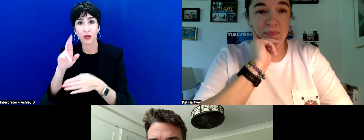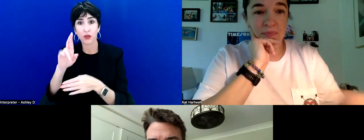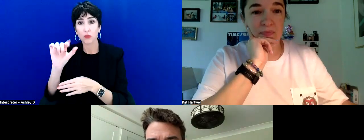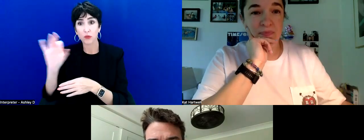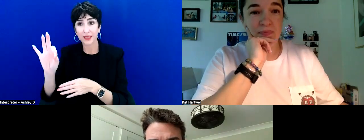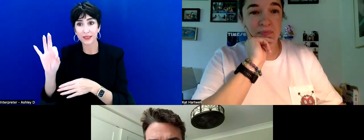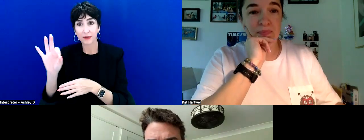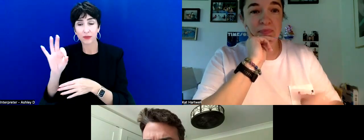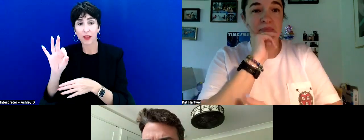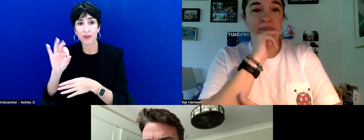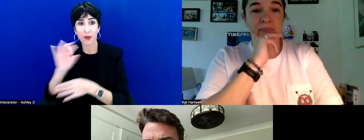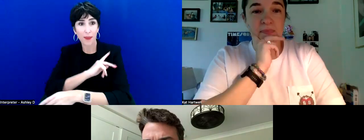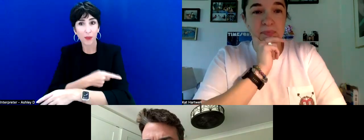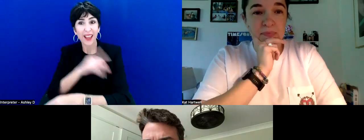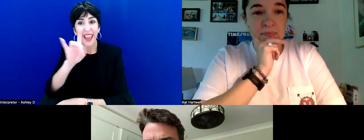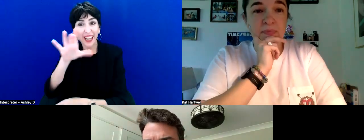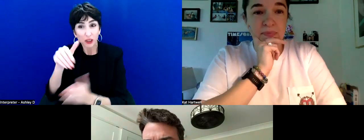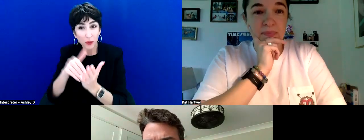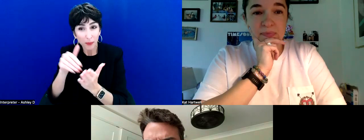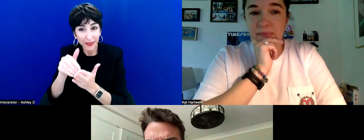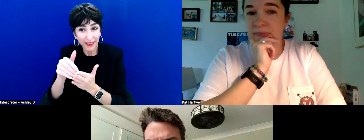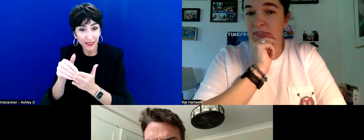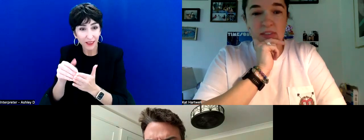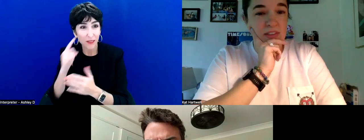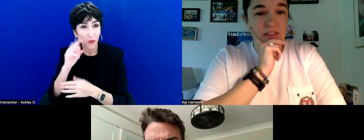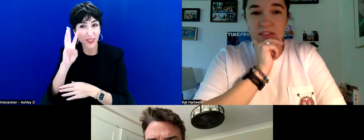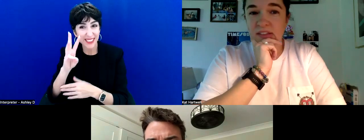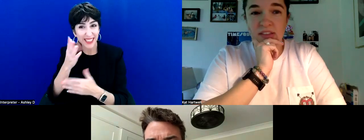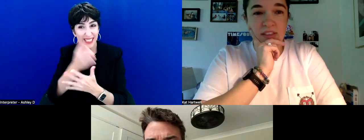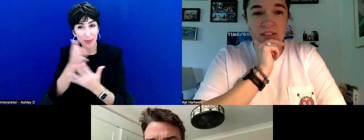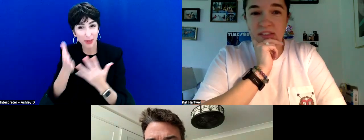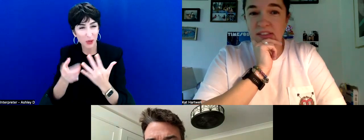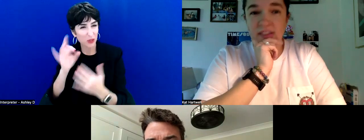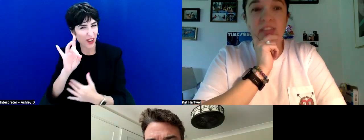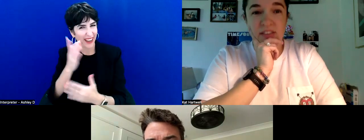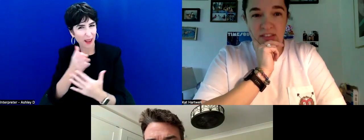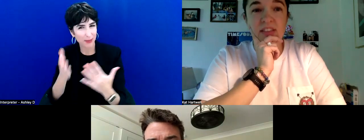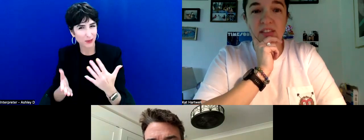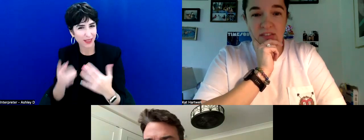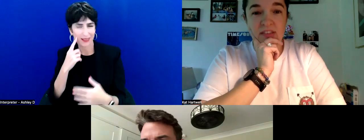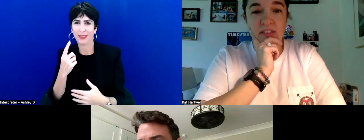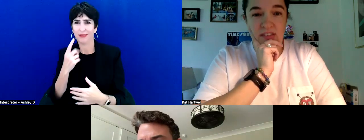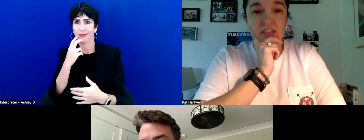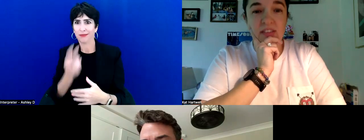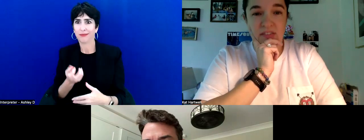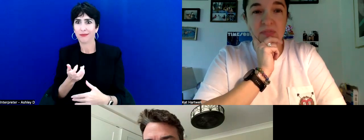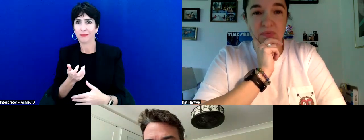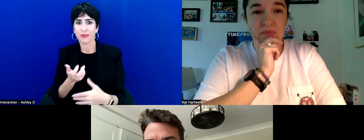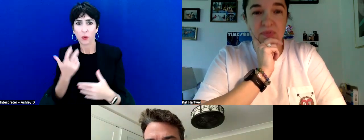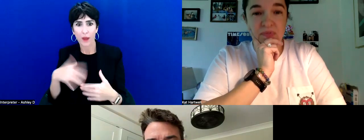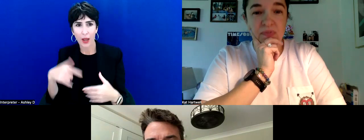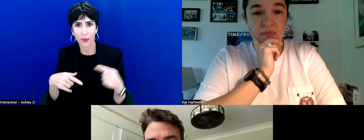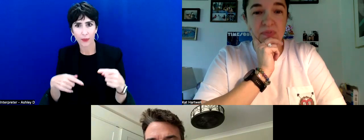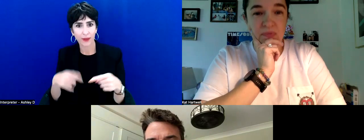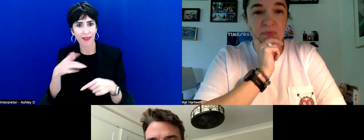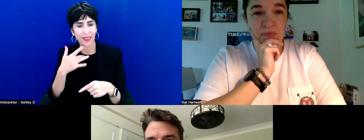Power series was like 800 million for what, 6 episodes, or was it 8? And I'm going, I